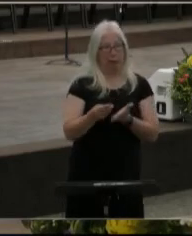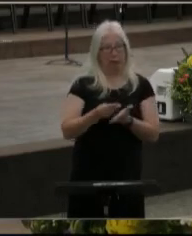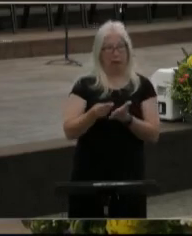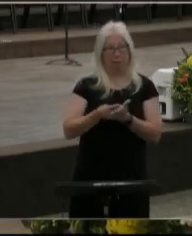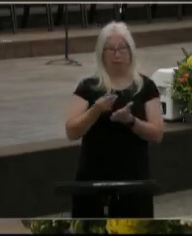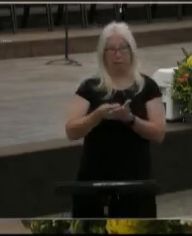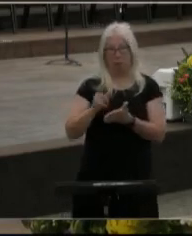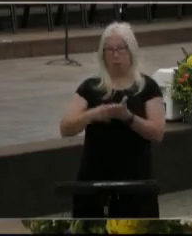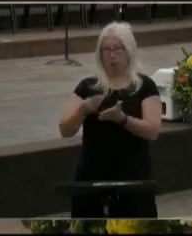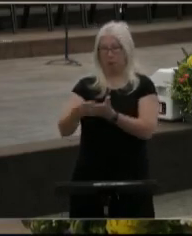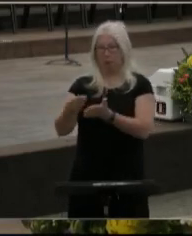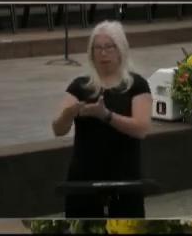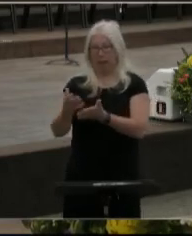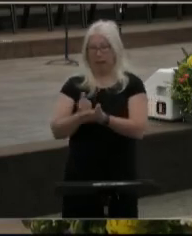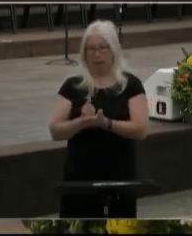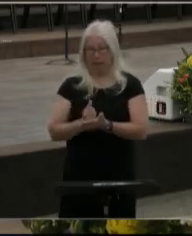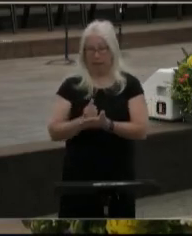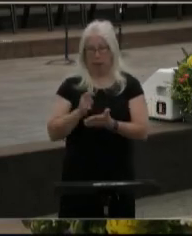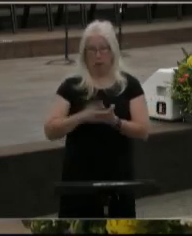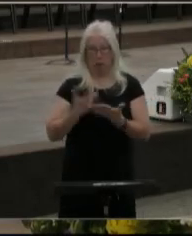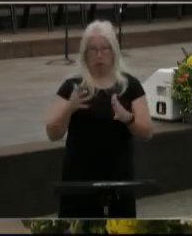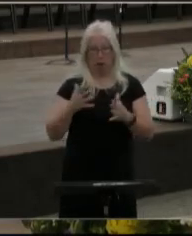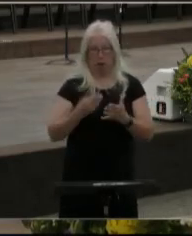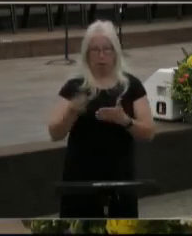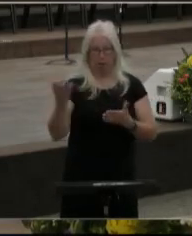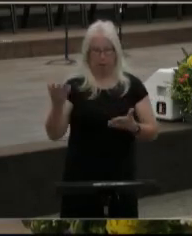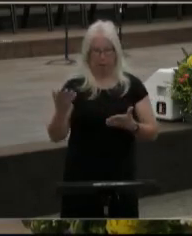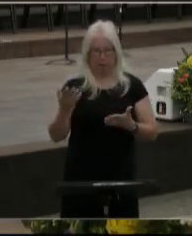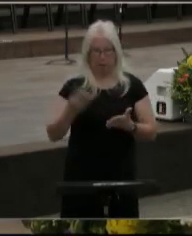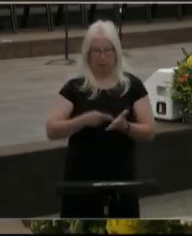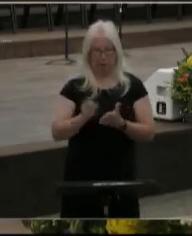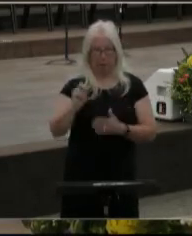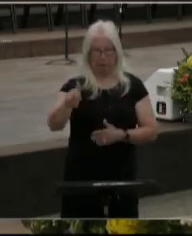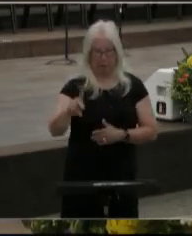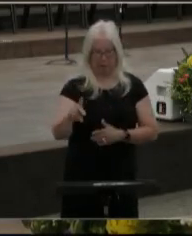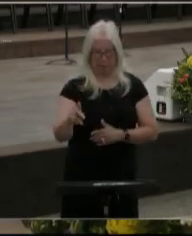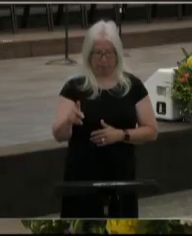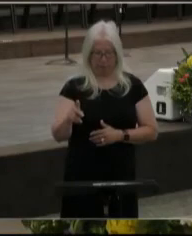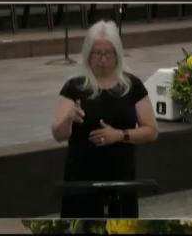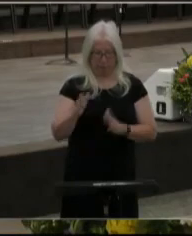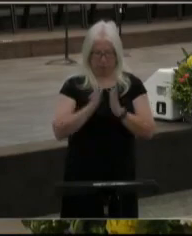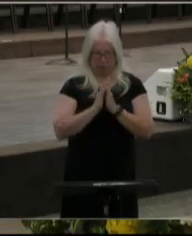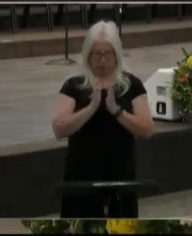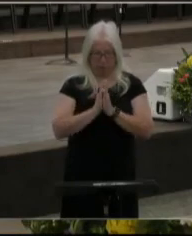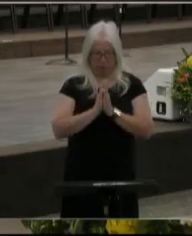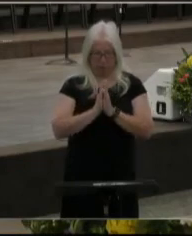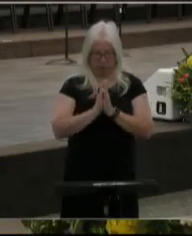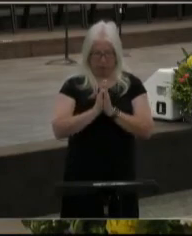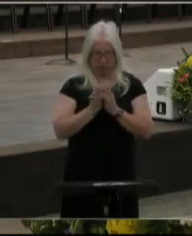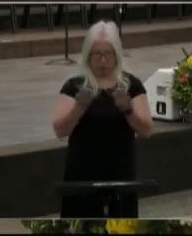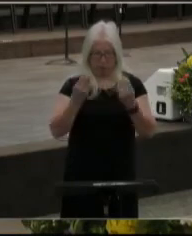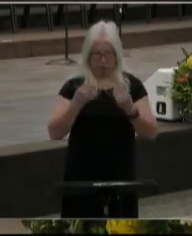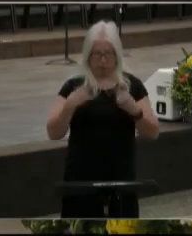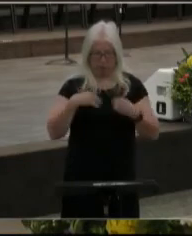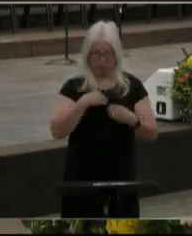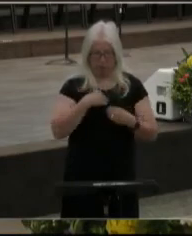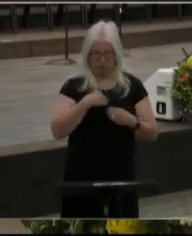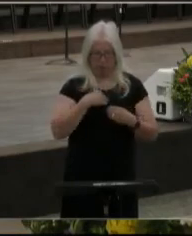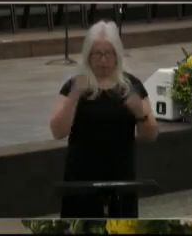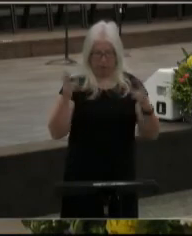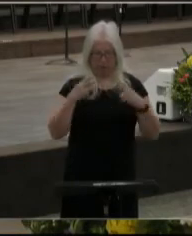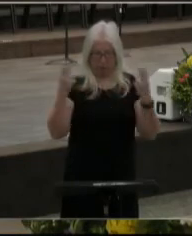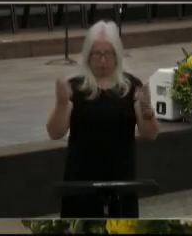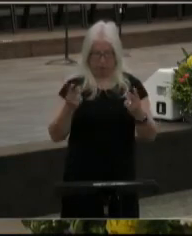what we can buy and get, or what we've already spent, we've got to pay back. I pray, Father in heaven, that you'd give us, Lord,